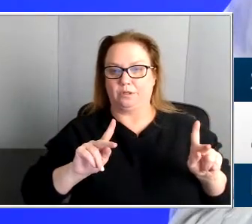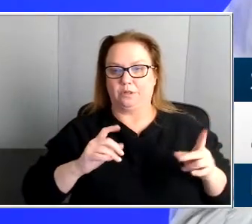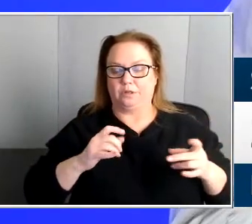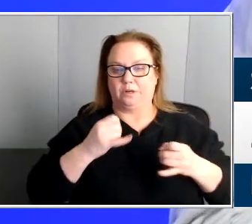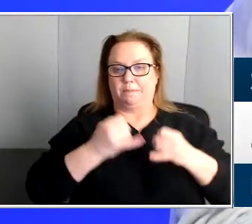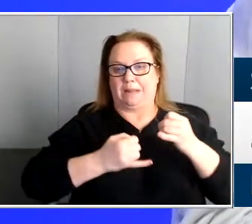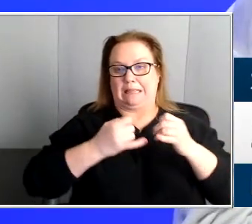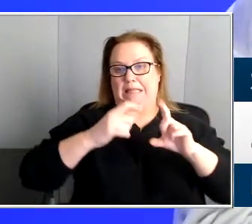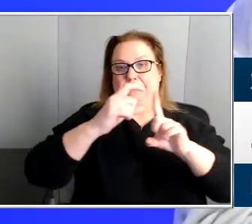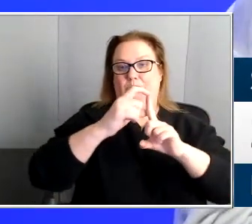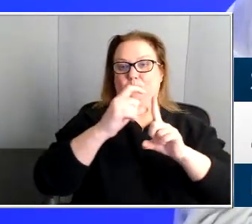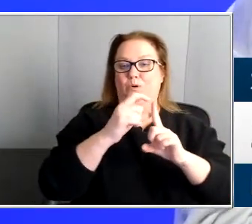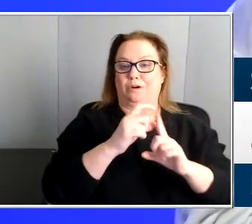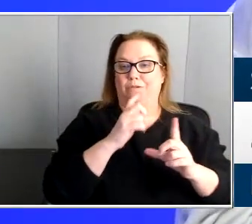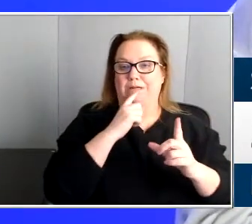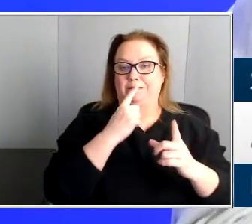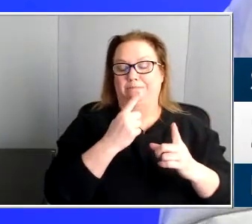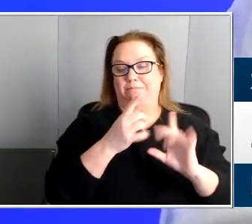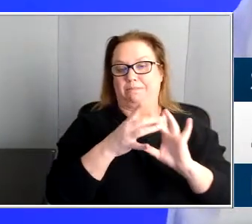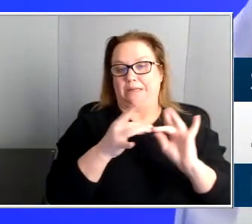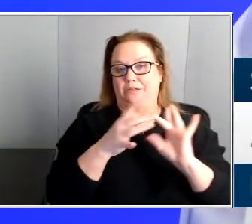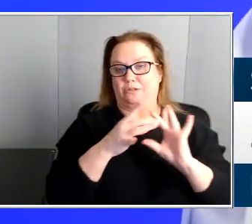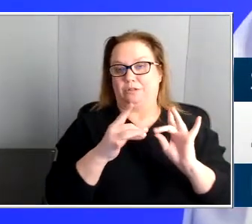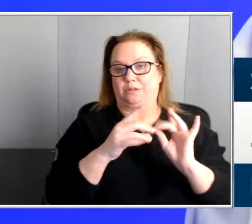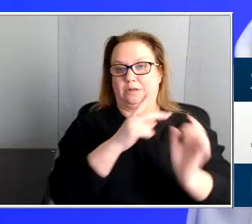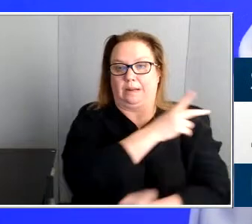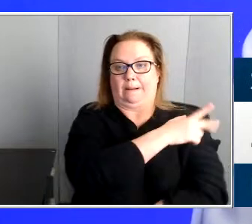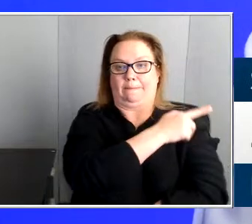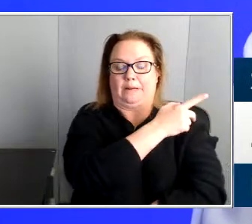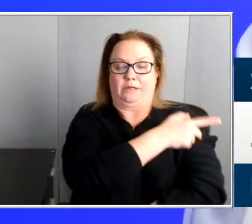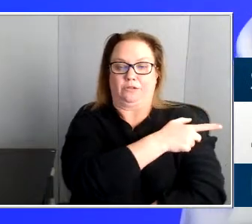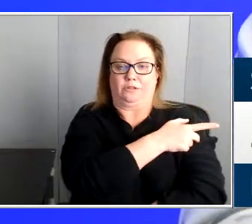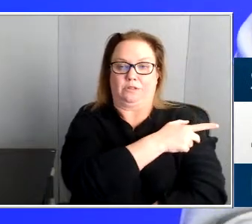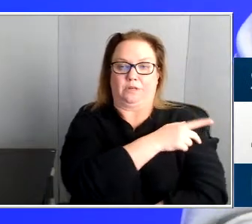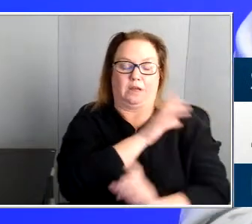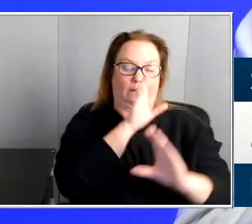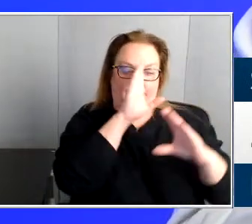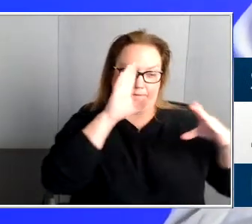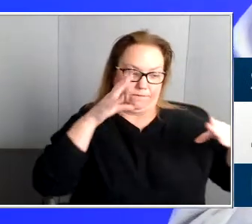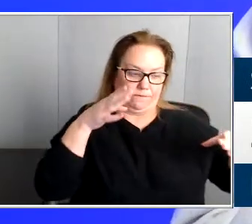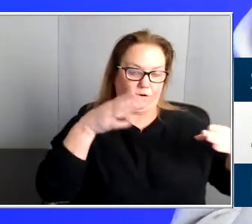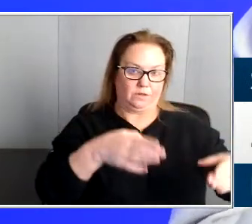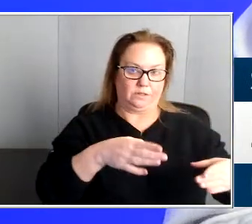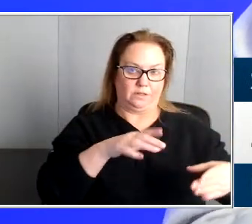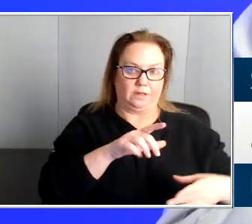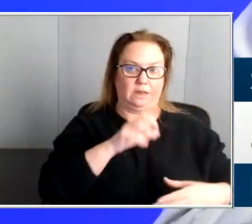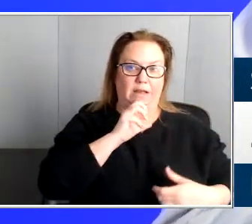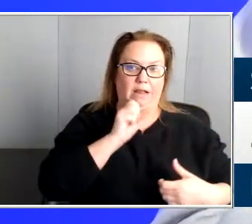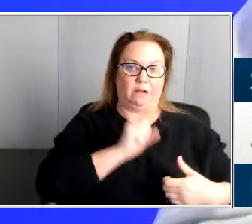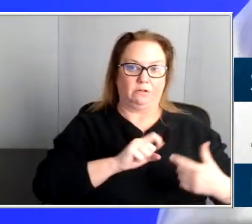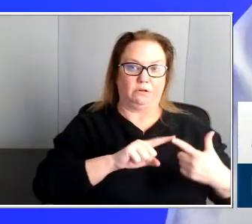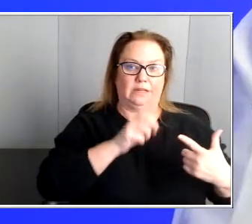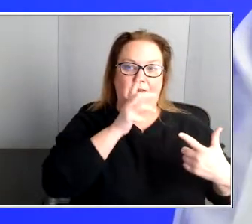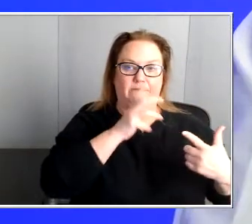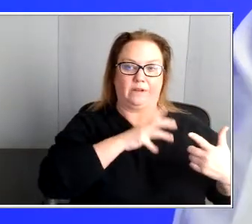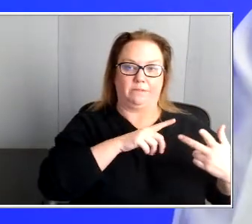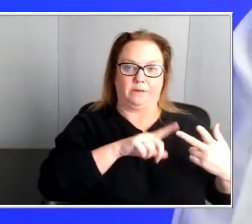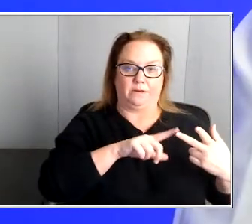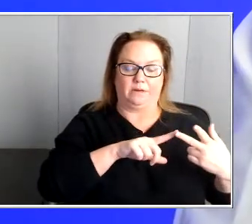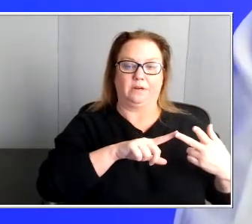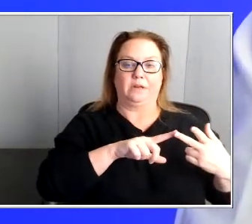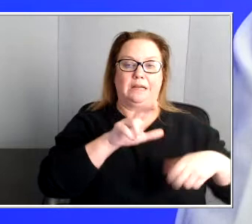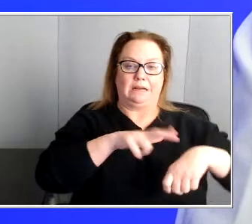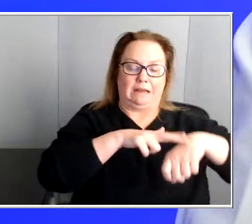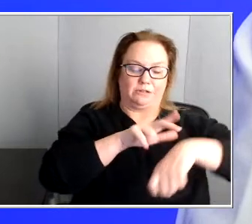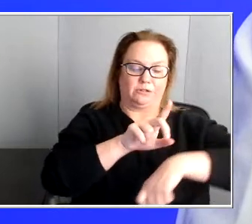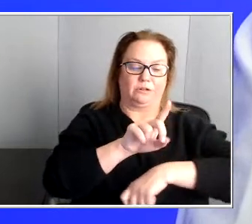be on the patients that I'm more focused on. That's elderly and females. National data still shows we are